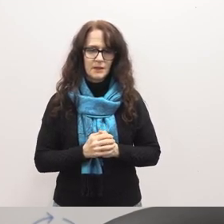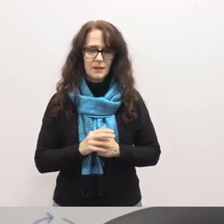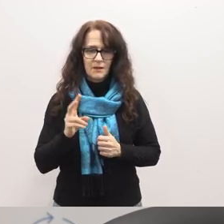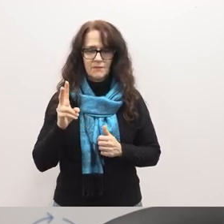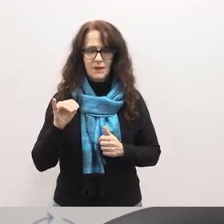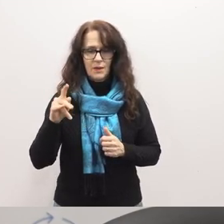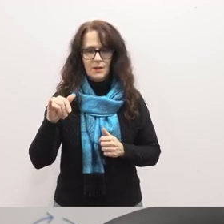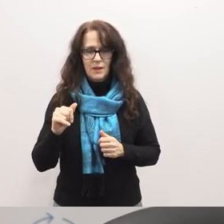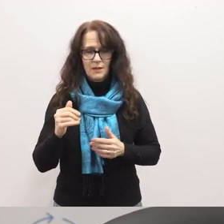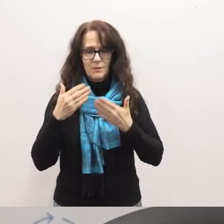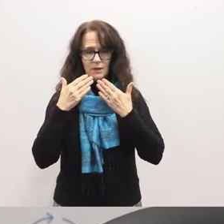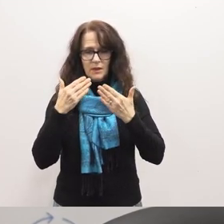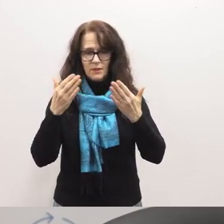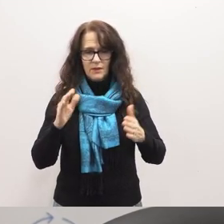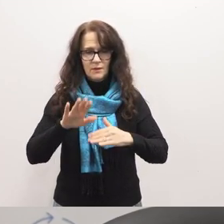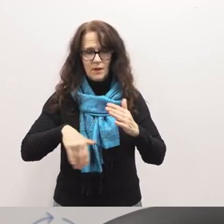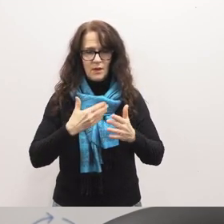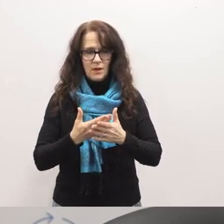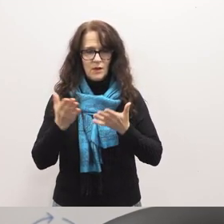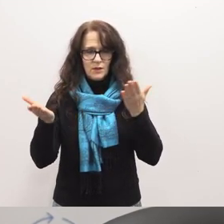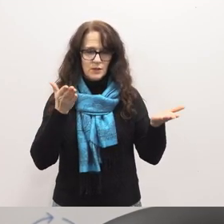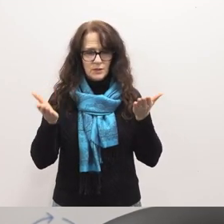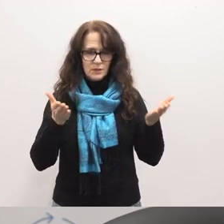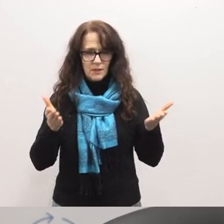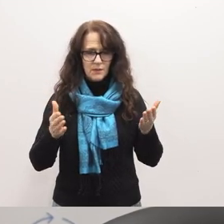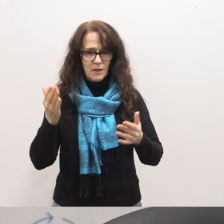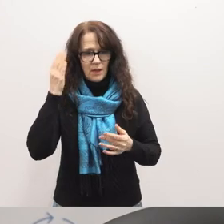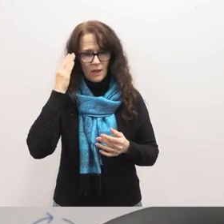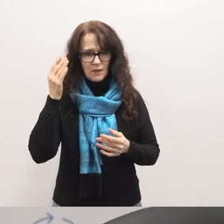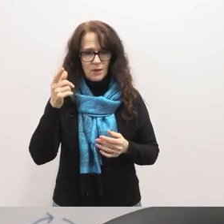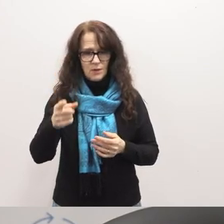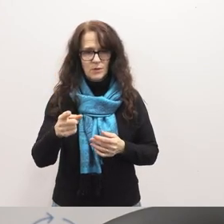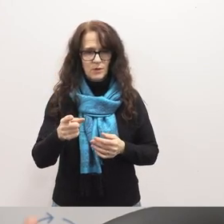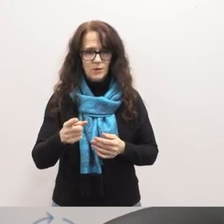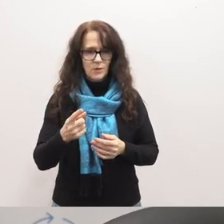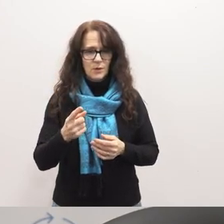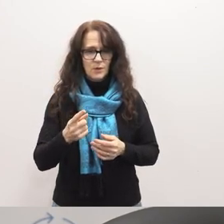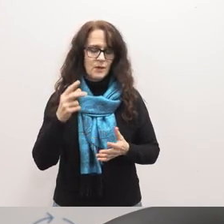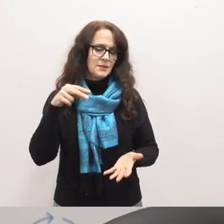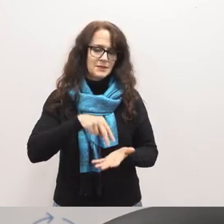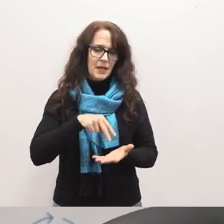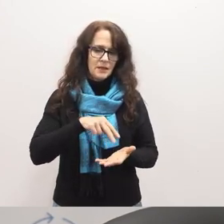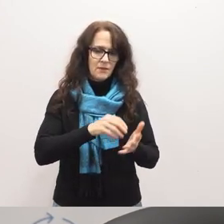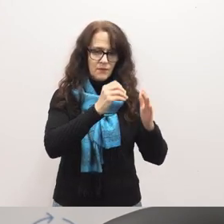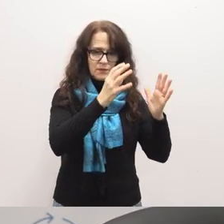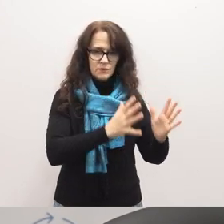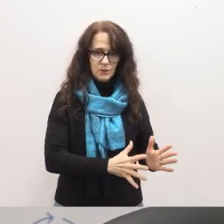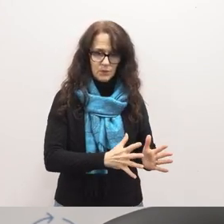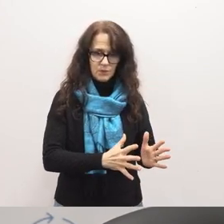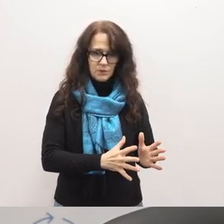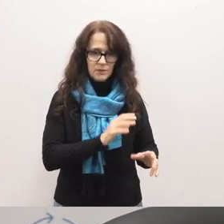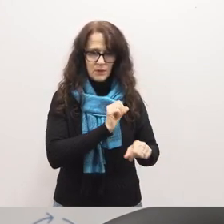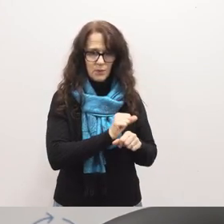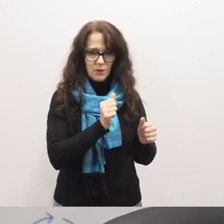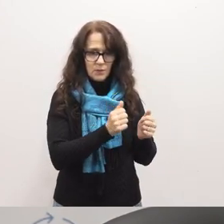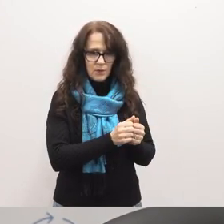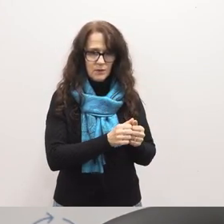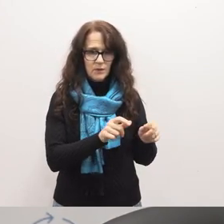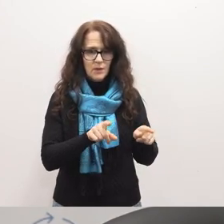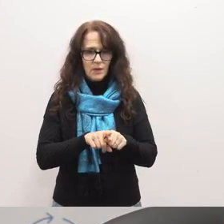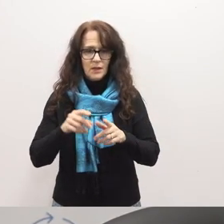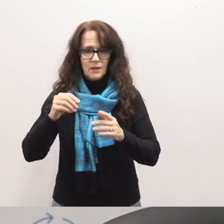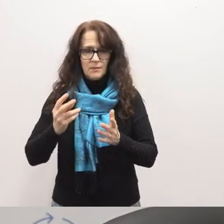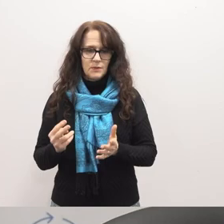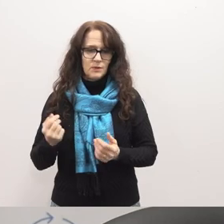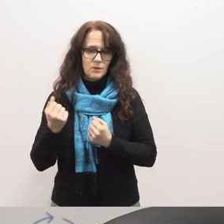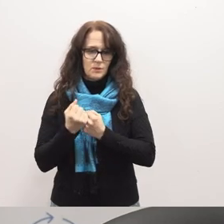Viola, I just want to thank you for all of your service. I know that you not only stand up for the students that you work with, but you also